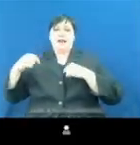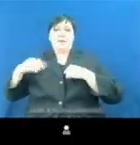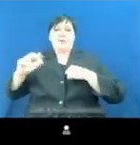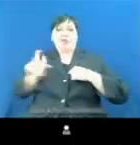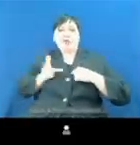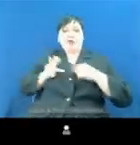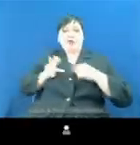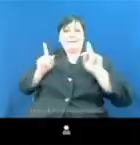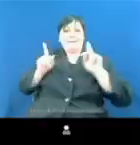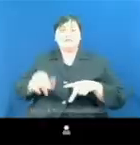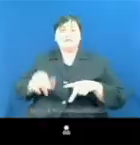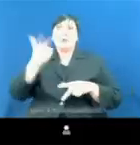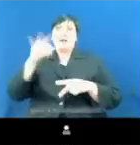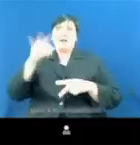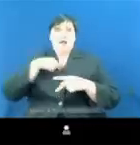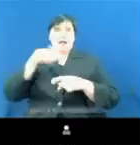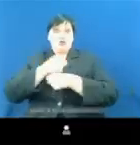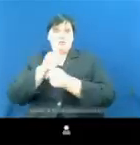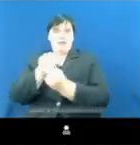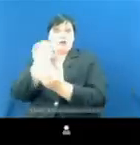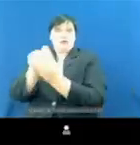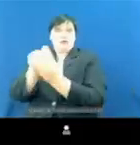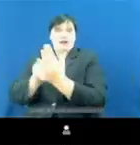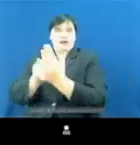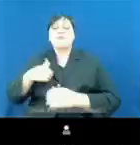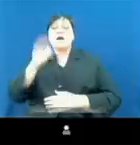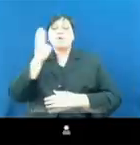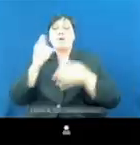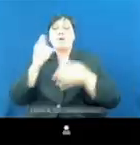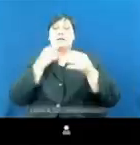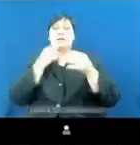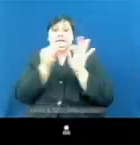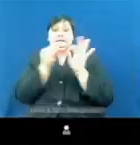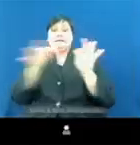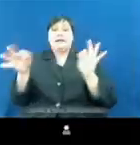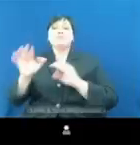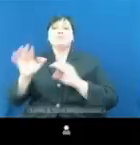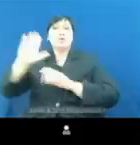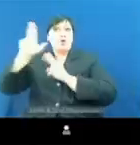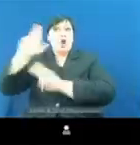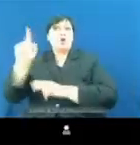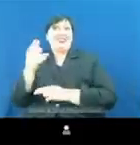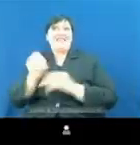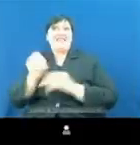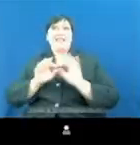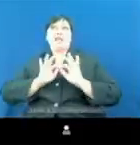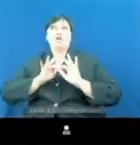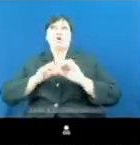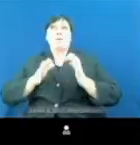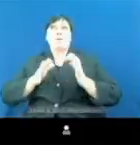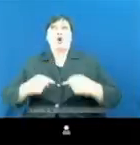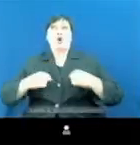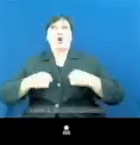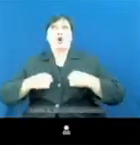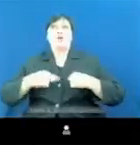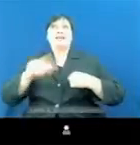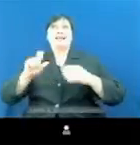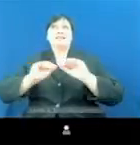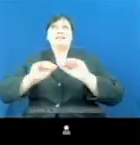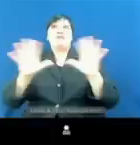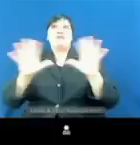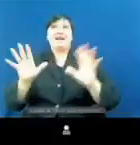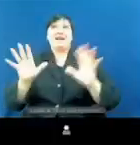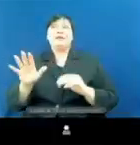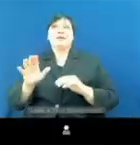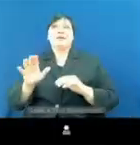record, I would say, Your Honor, the interpreter requests a clarification, or the interpreter needs a break to